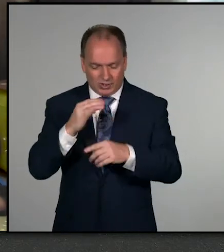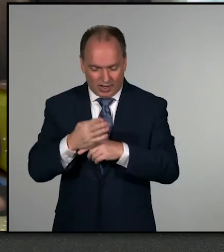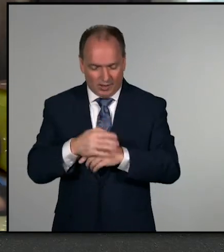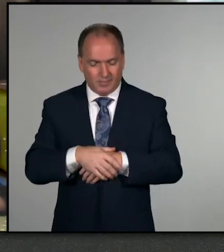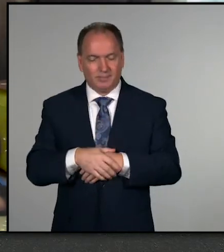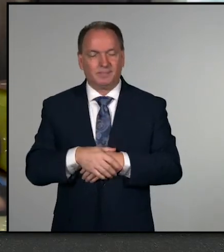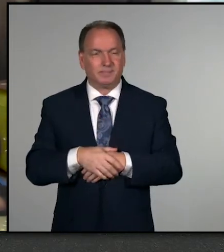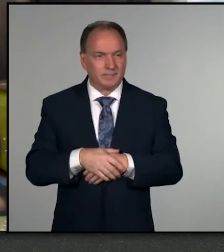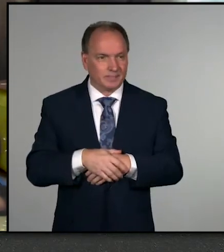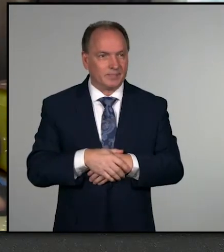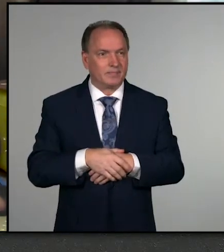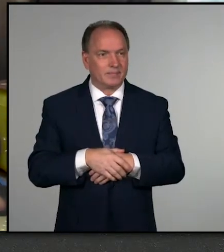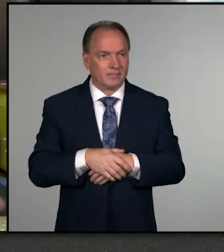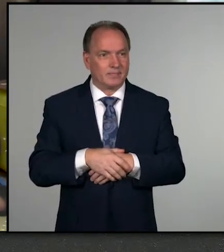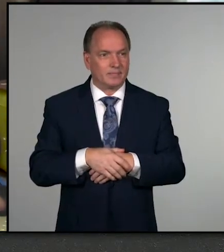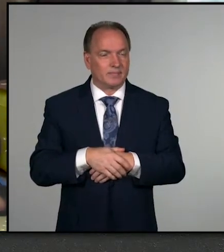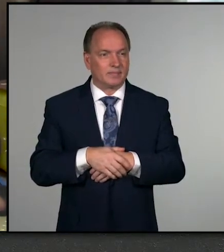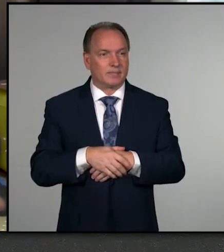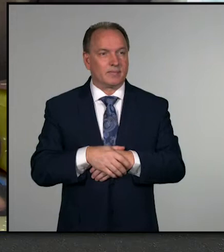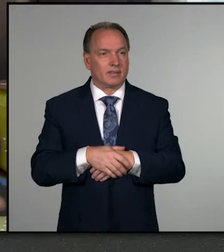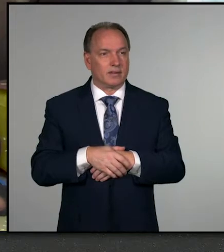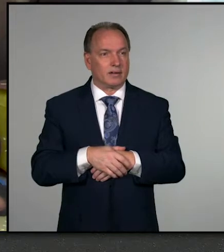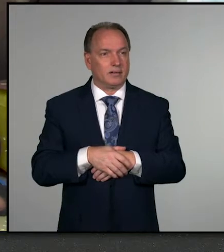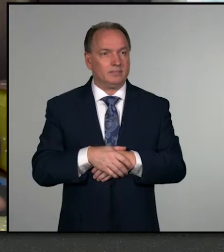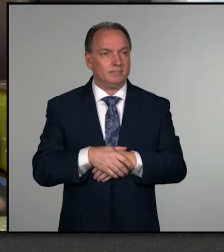yellow. Good job.